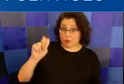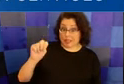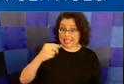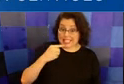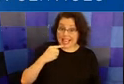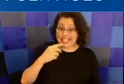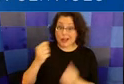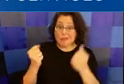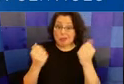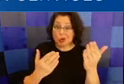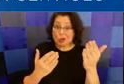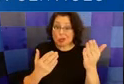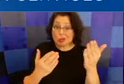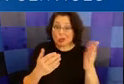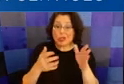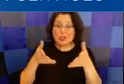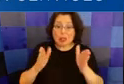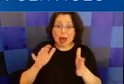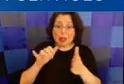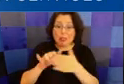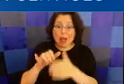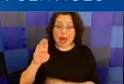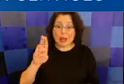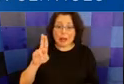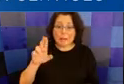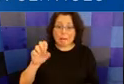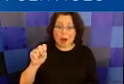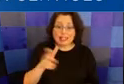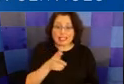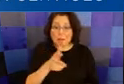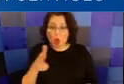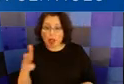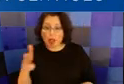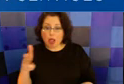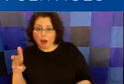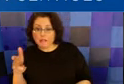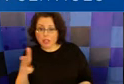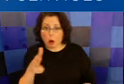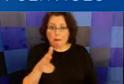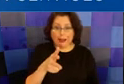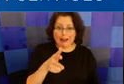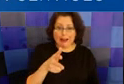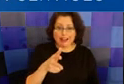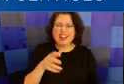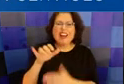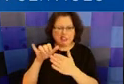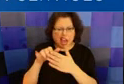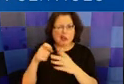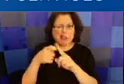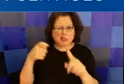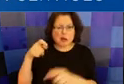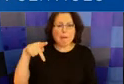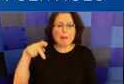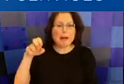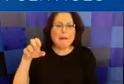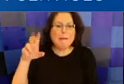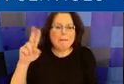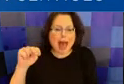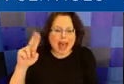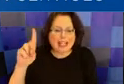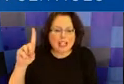to provide this bus pull-off and to reconfigure the intersection and the travel lanes was put forth by PennDOT,